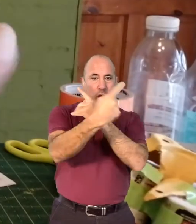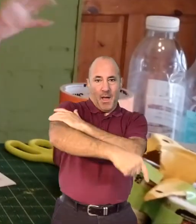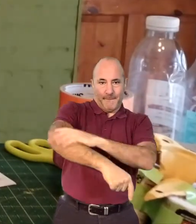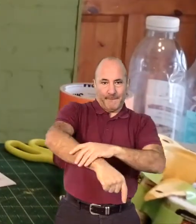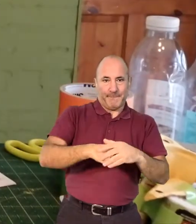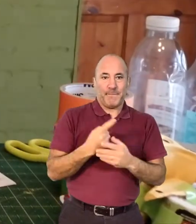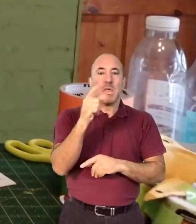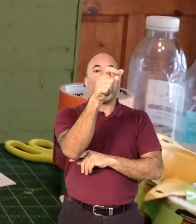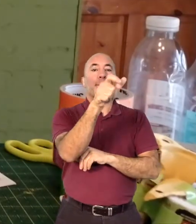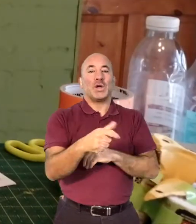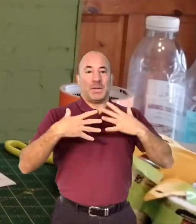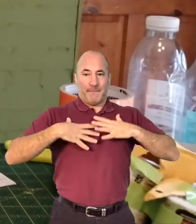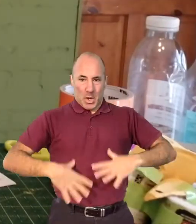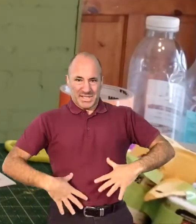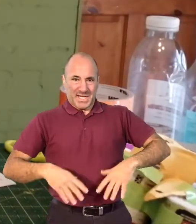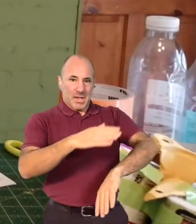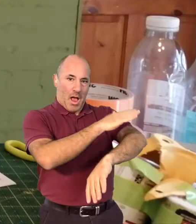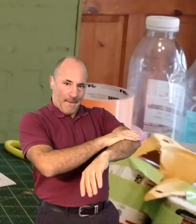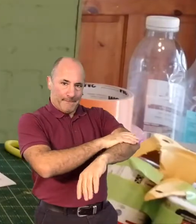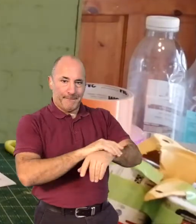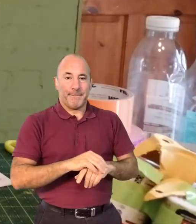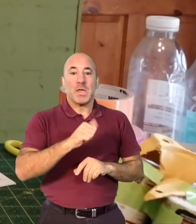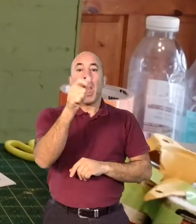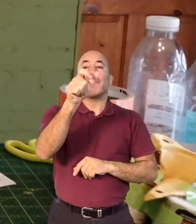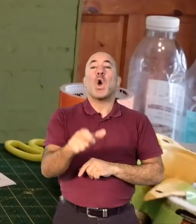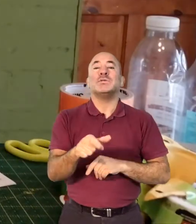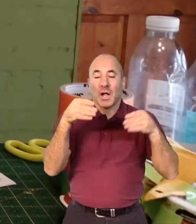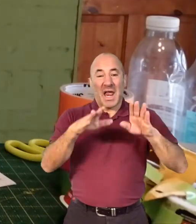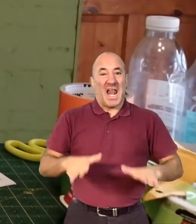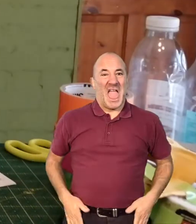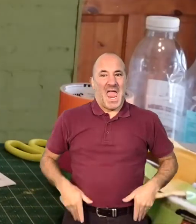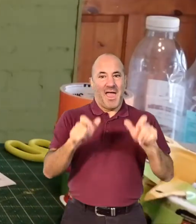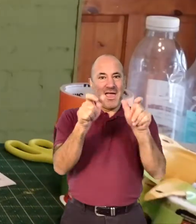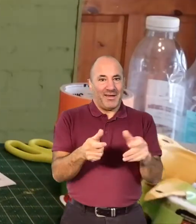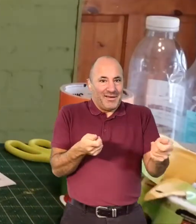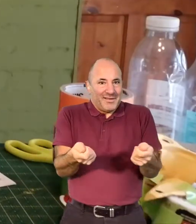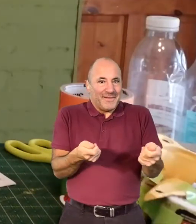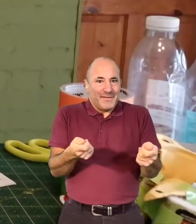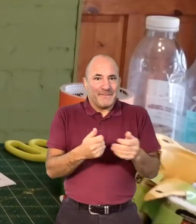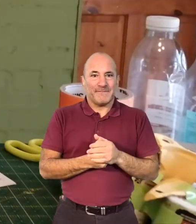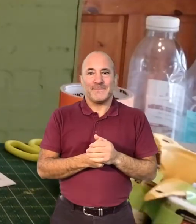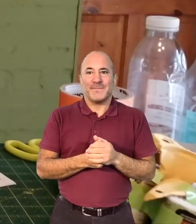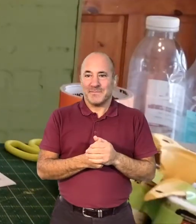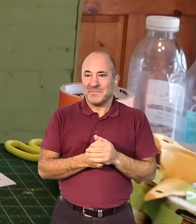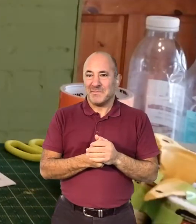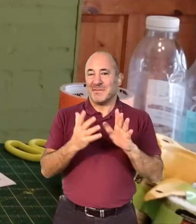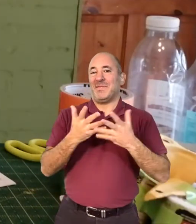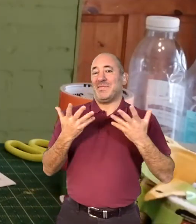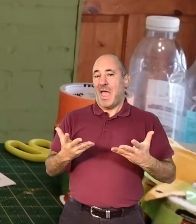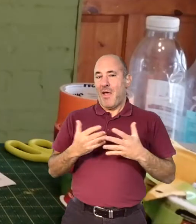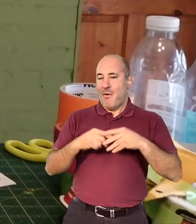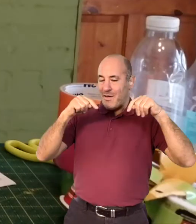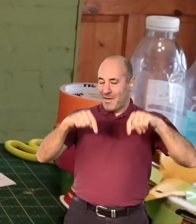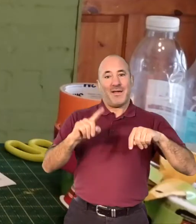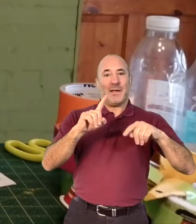arm, 1 person on the body and the other arm, and the other person on both legs. However, this